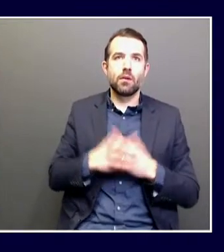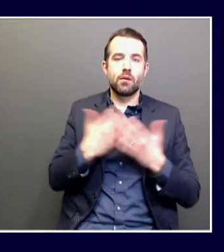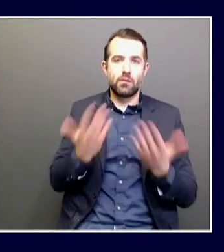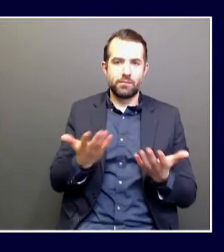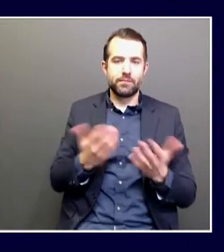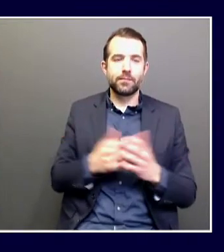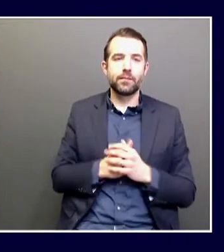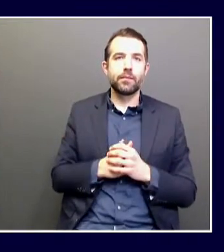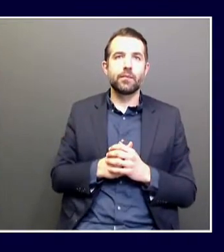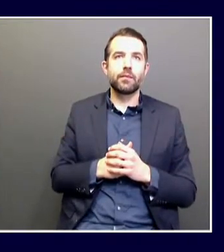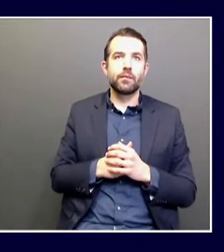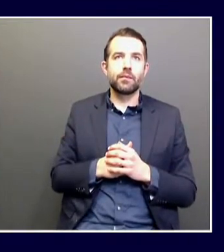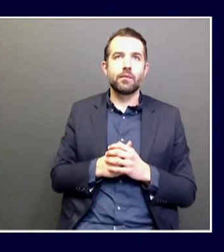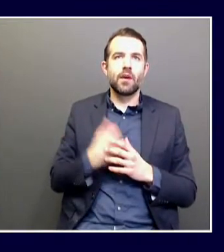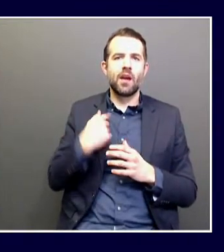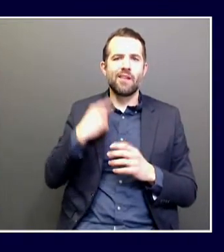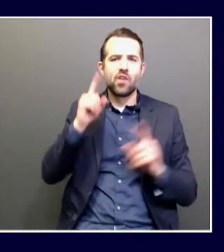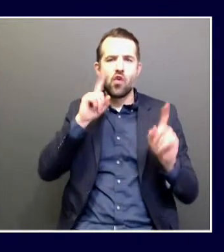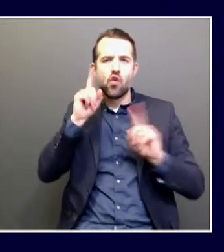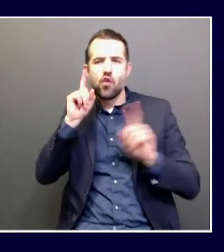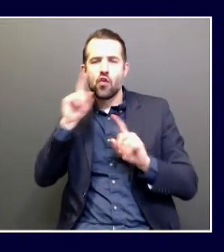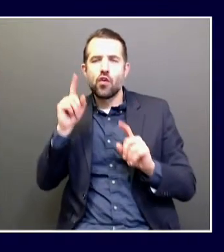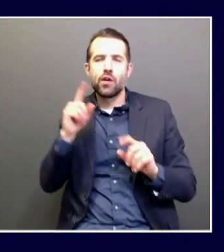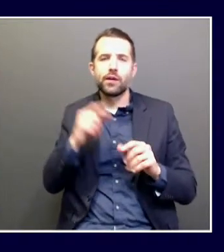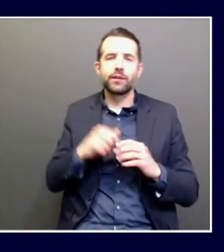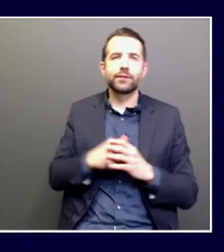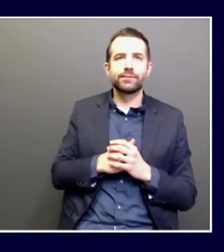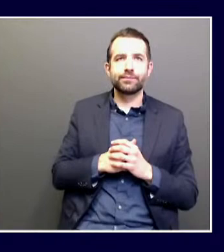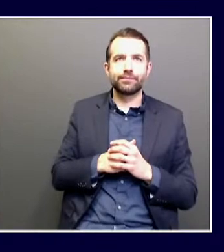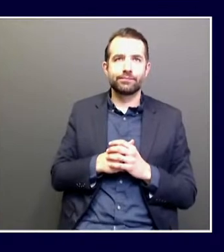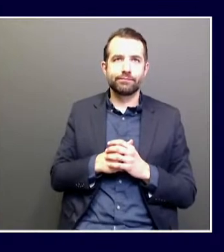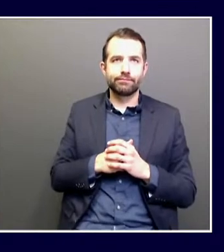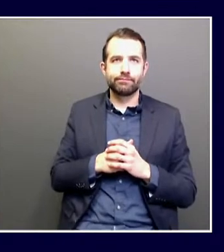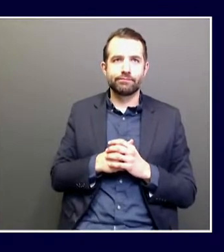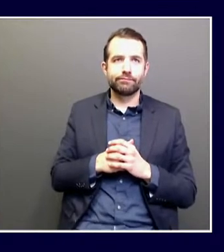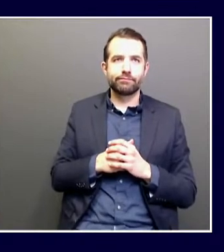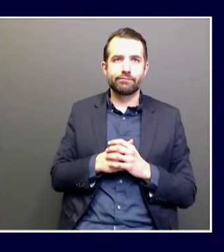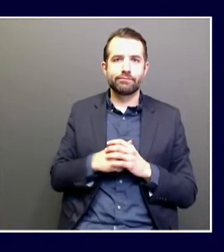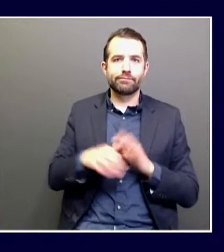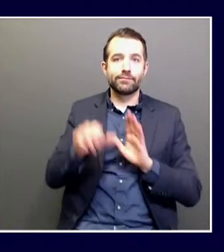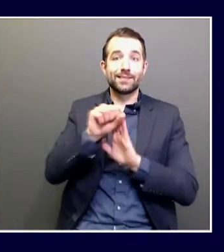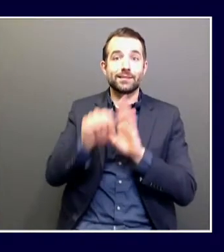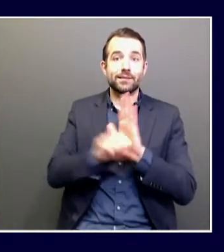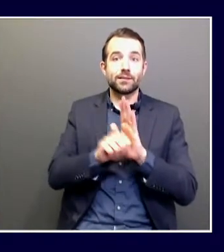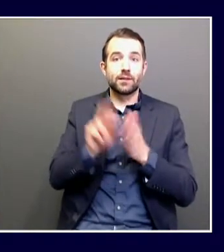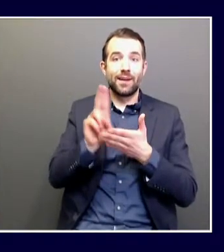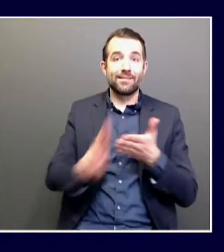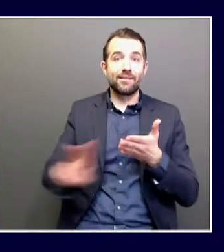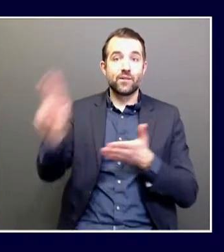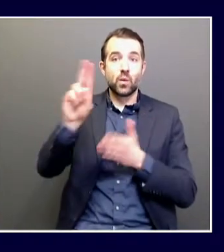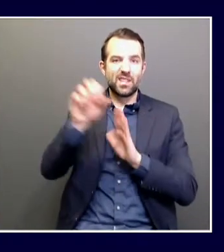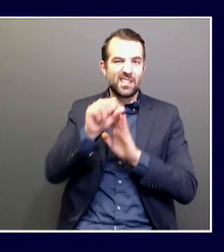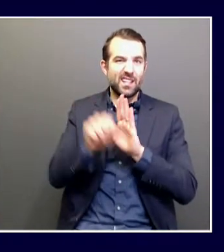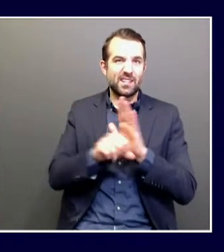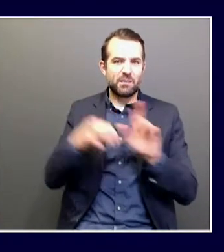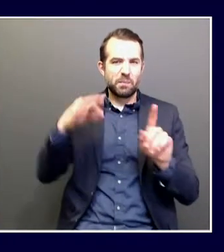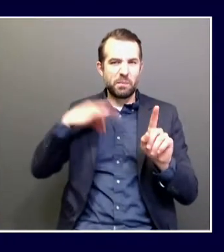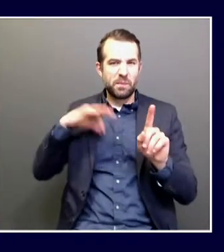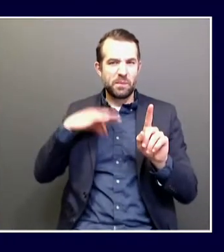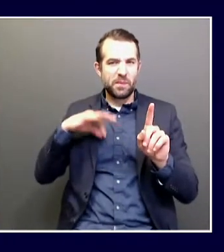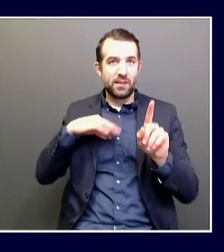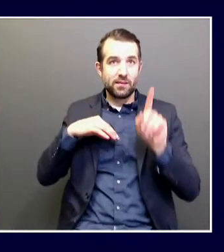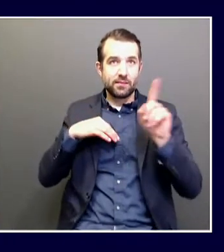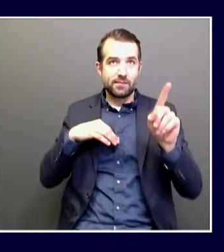requiring tests from students who have not yet received a booster starting in the spring semester.